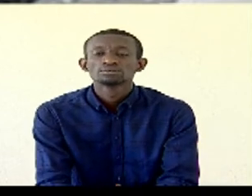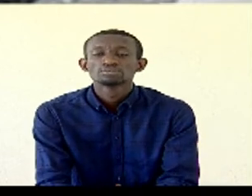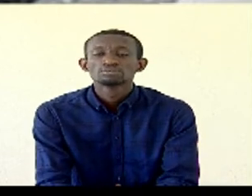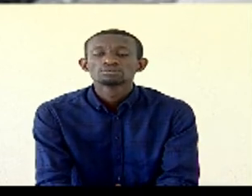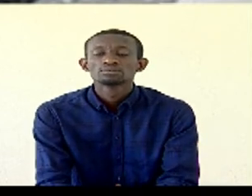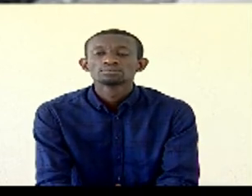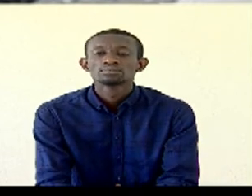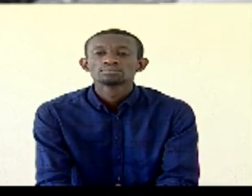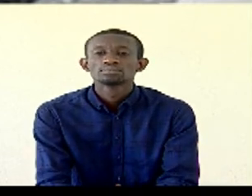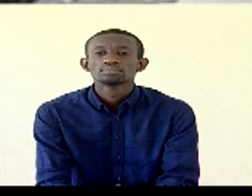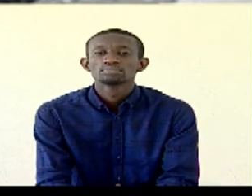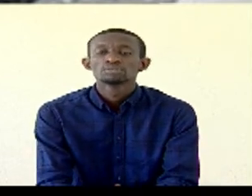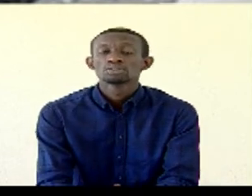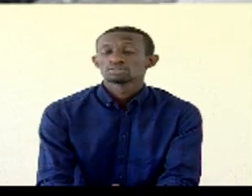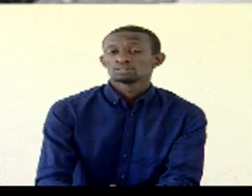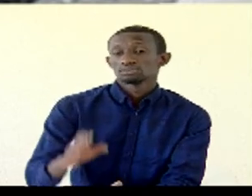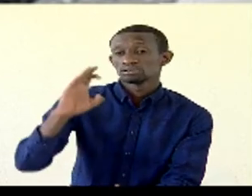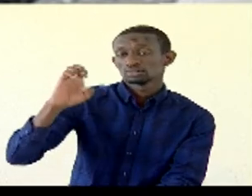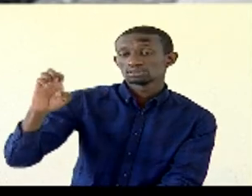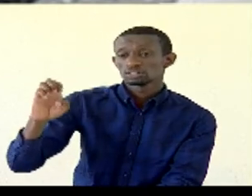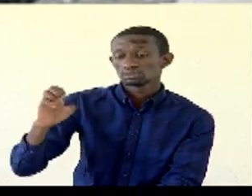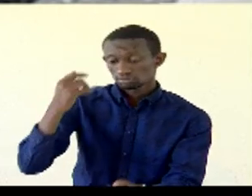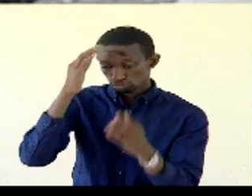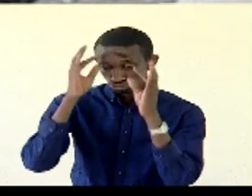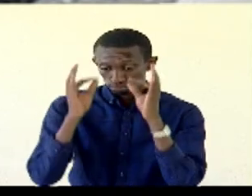Is it the same as it happens in plants?